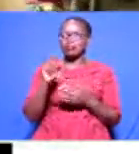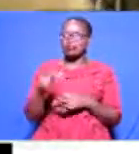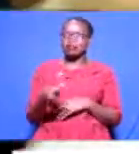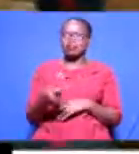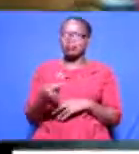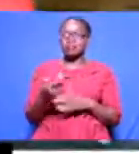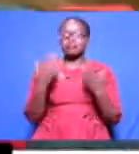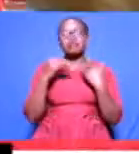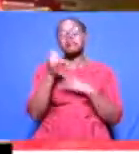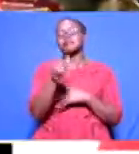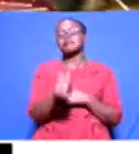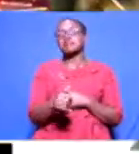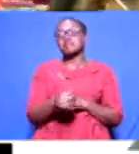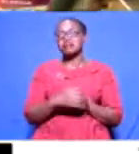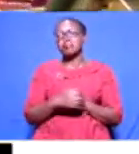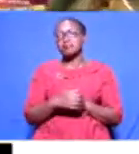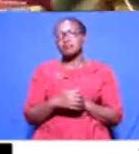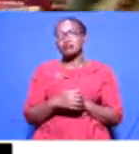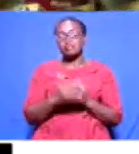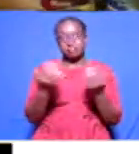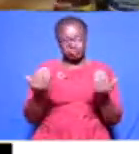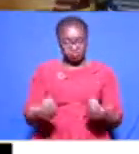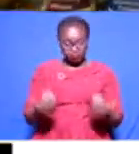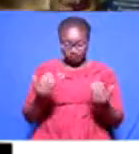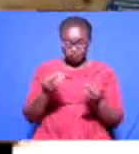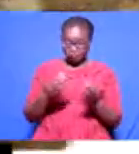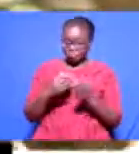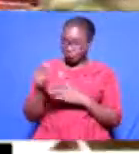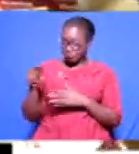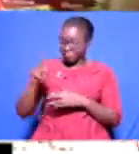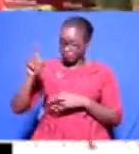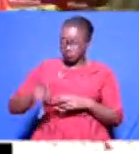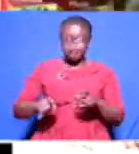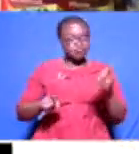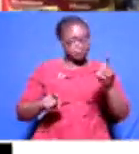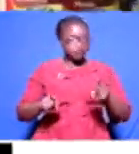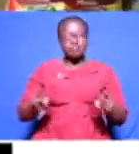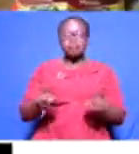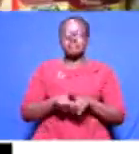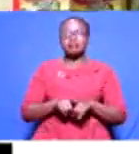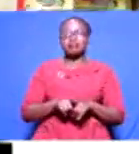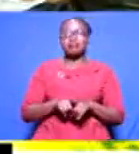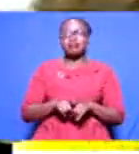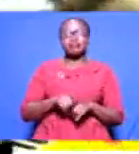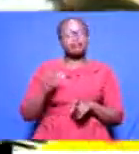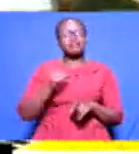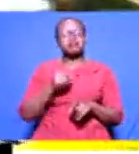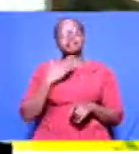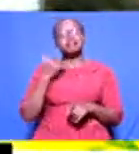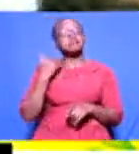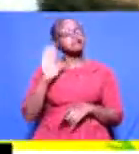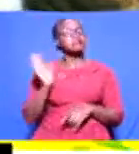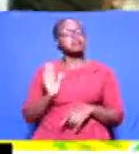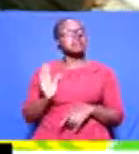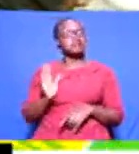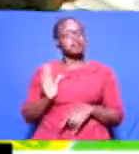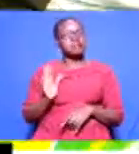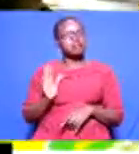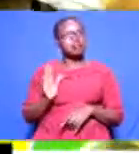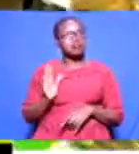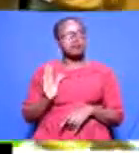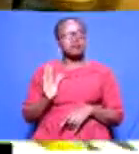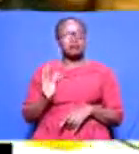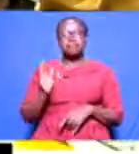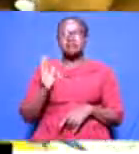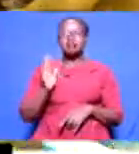sijamaliza yote. Sasa niko na twins, nikinunua hii lazima ninunue hii. Na mara mingi watakange mzee wanataka zile mpya. For Oscar Geha, a mother of 4, she